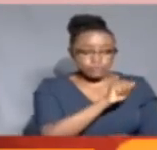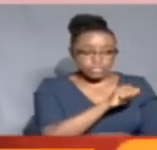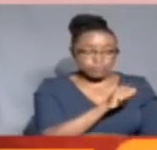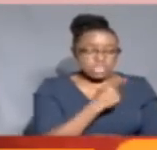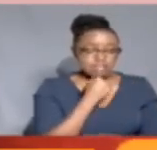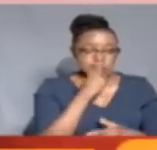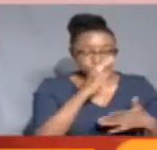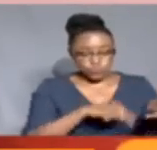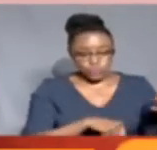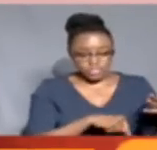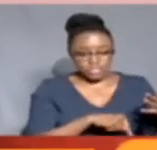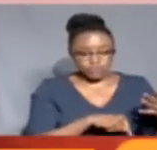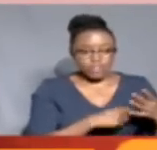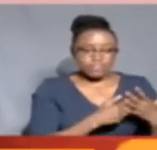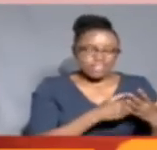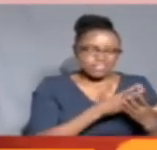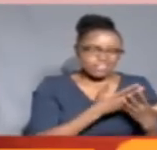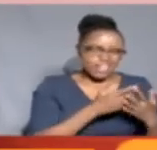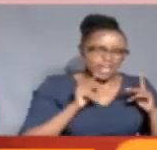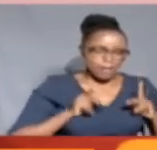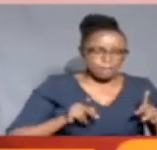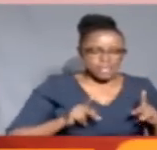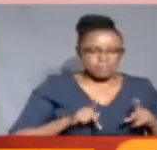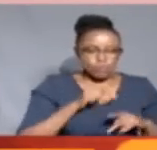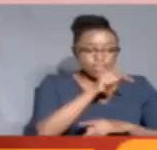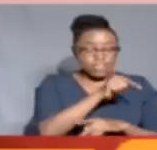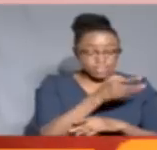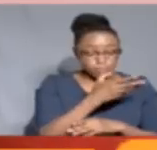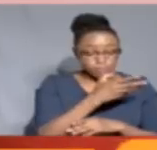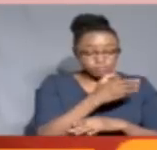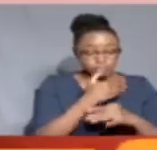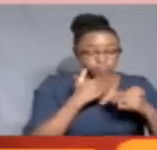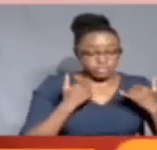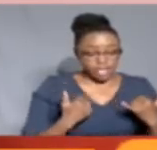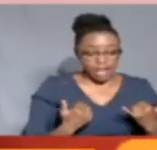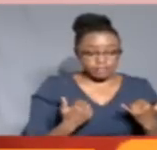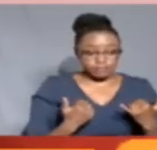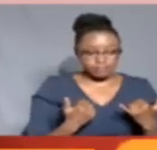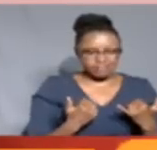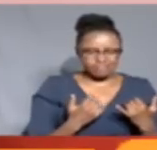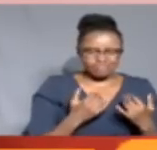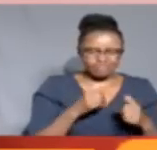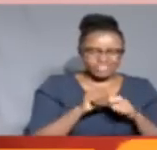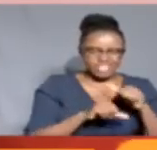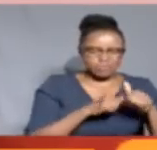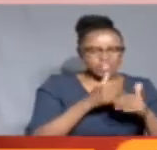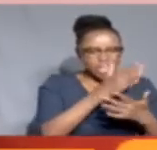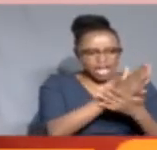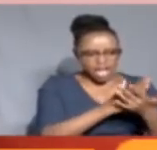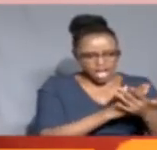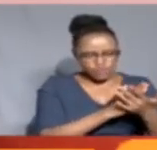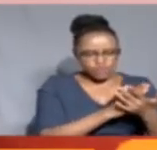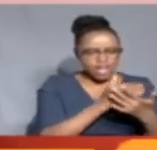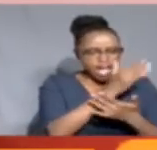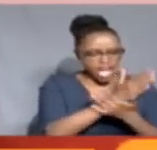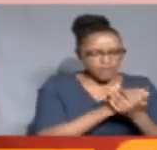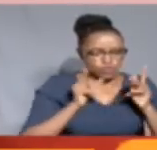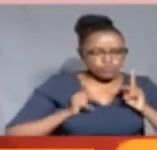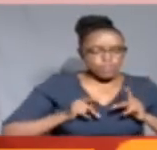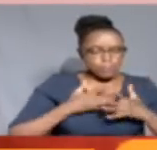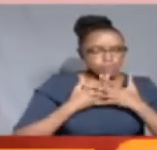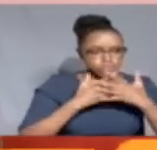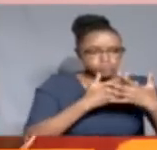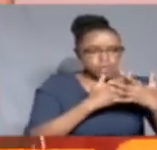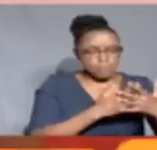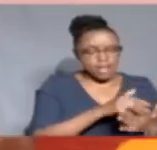I would say that the population of young people is actually a half of the population. Mm-hmm. That